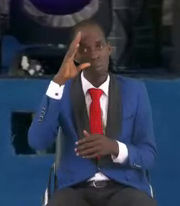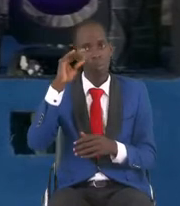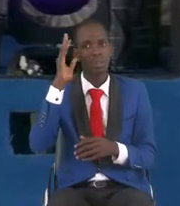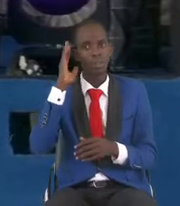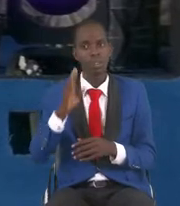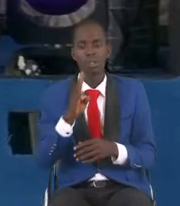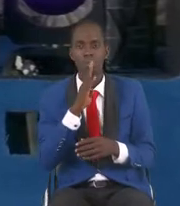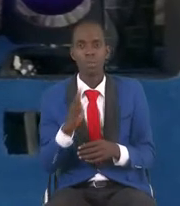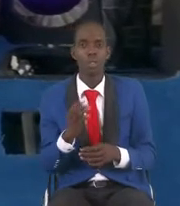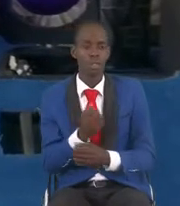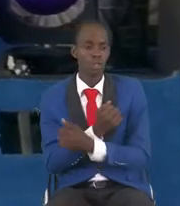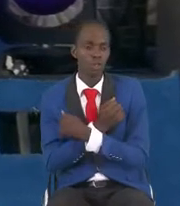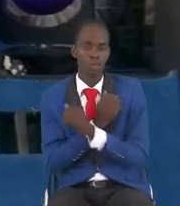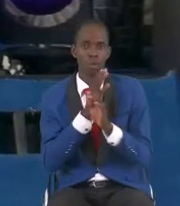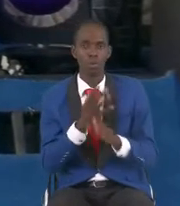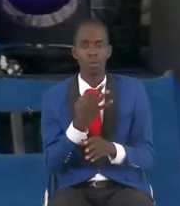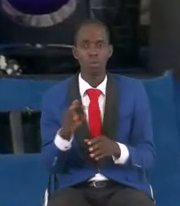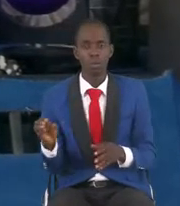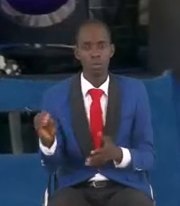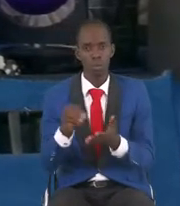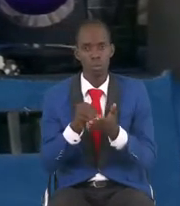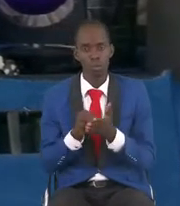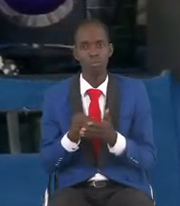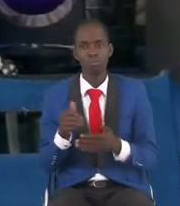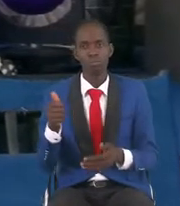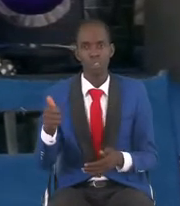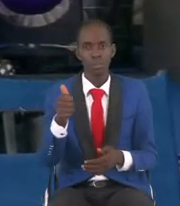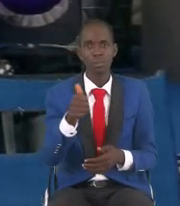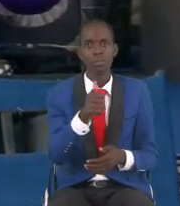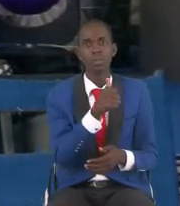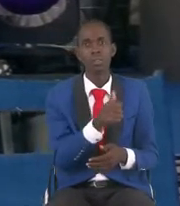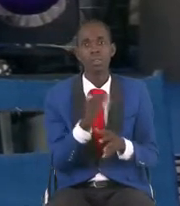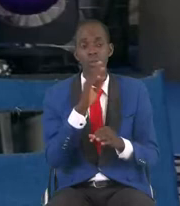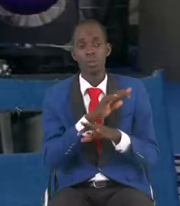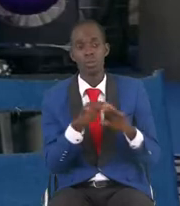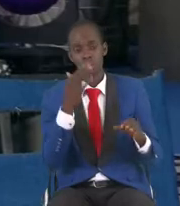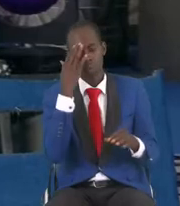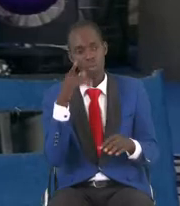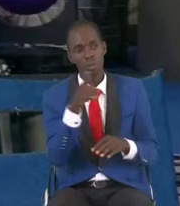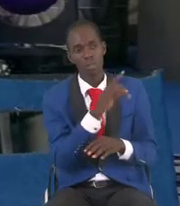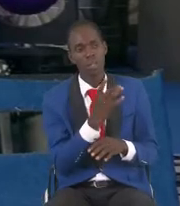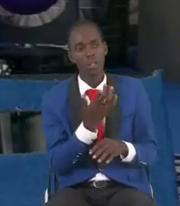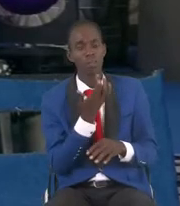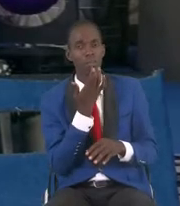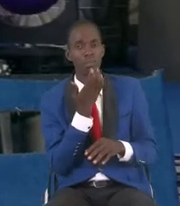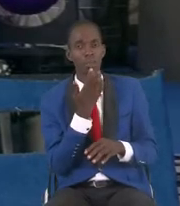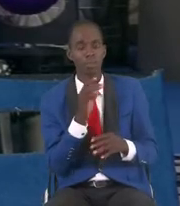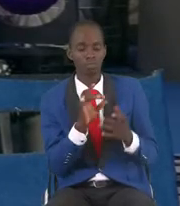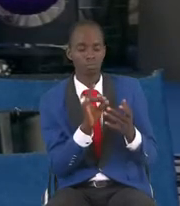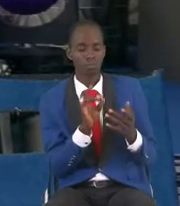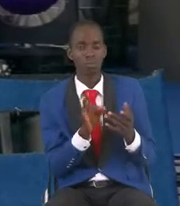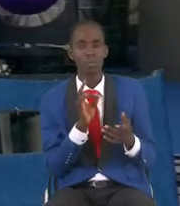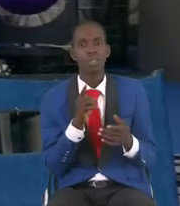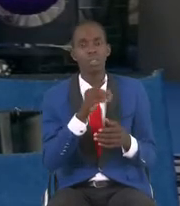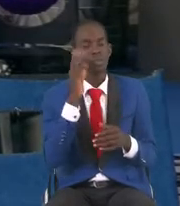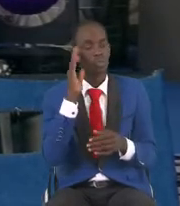of their own selves. How do you reach them? If you don't know their preferences, if you don't know, they'll be lovers of their